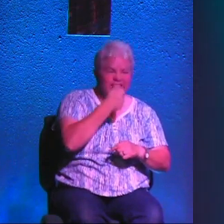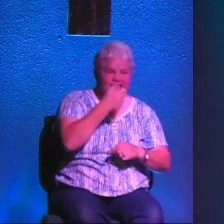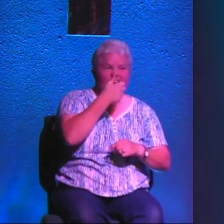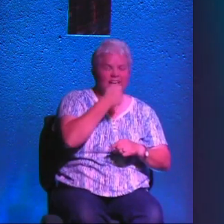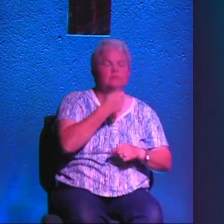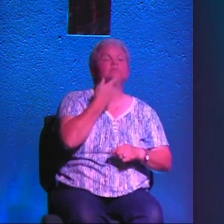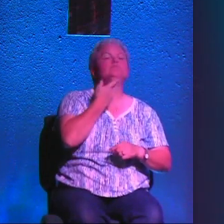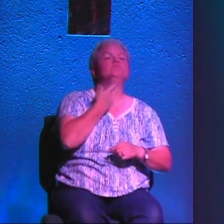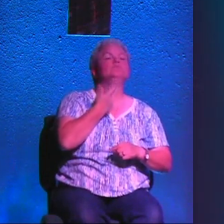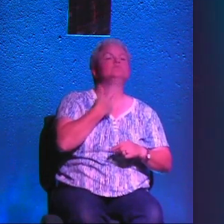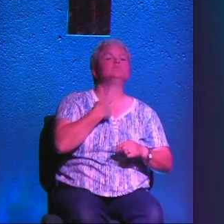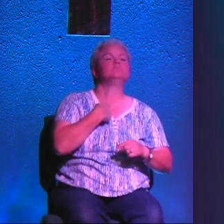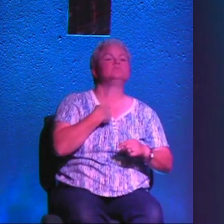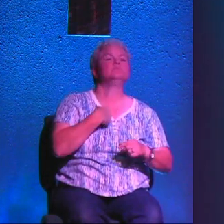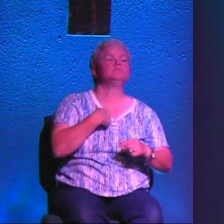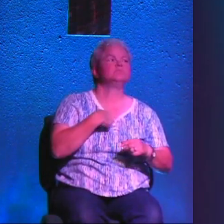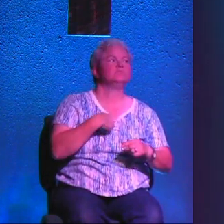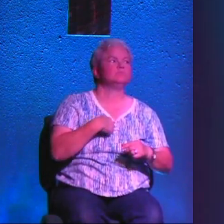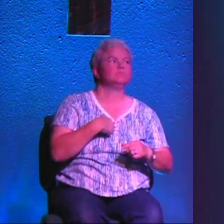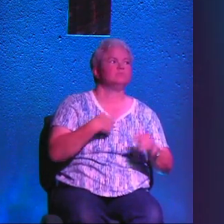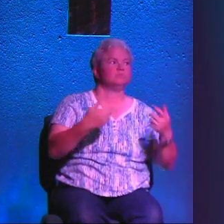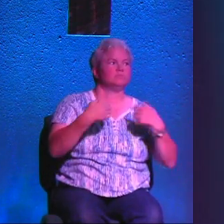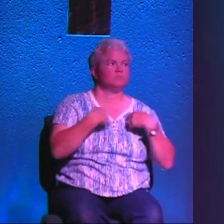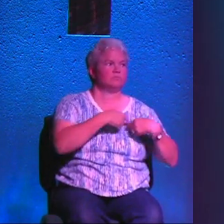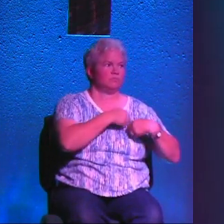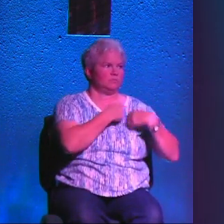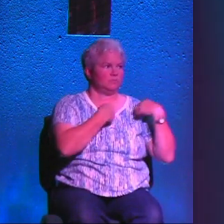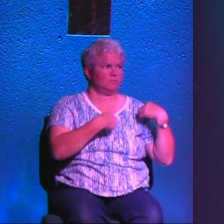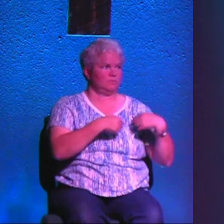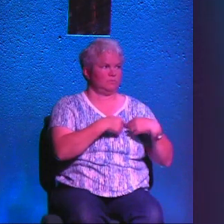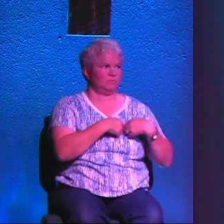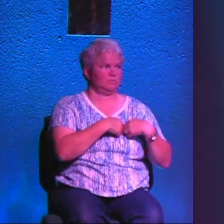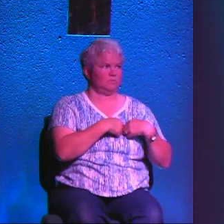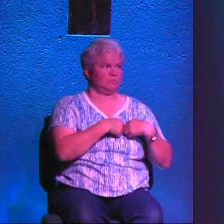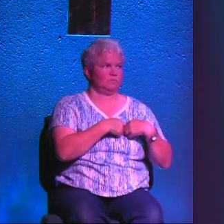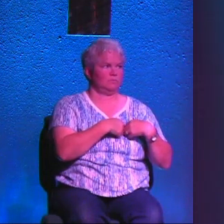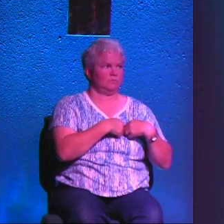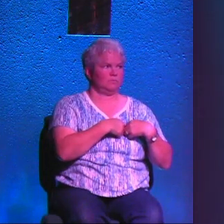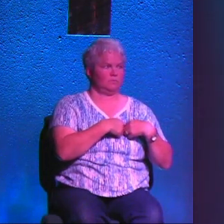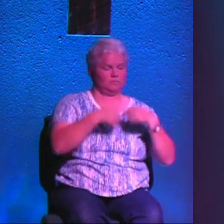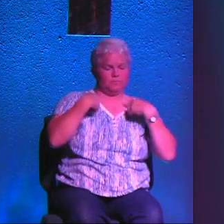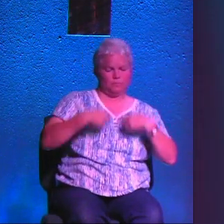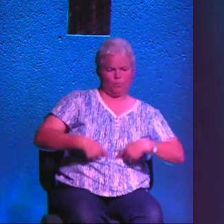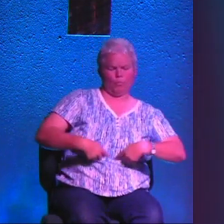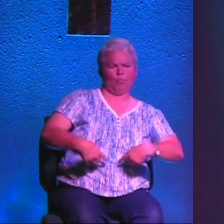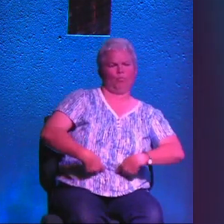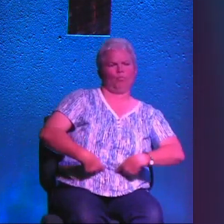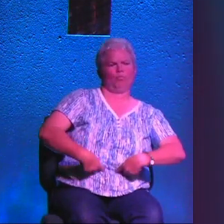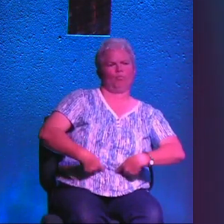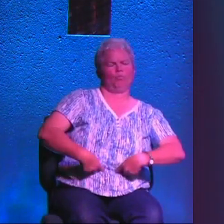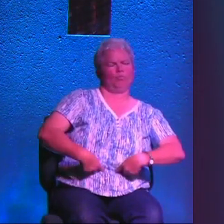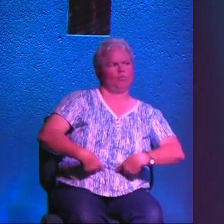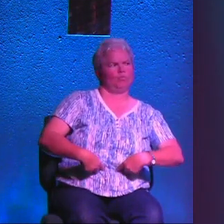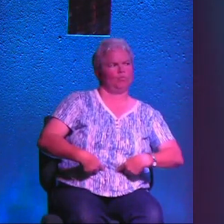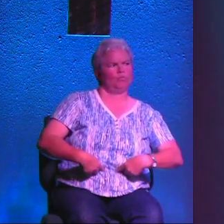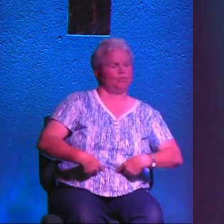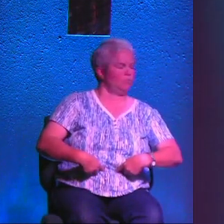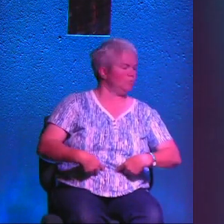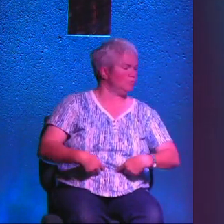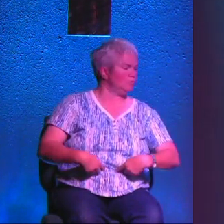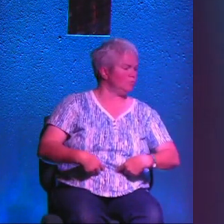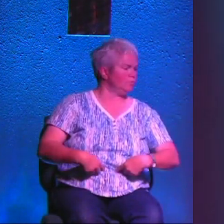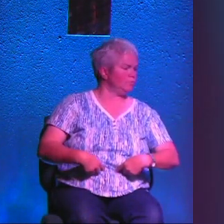you swallow the food. The food doesn't enter into your heart. It doesn't contaminate your heart. It goes into your stomach.